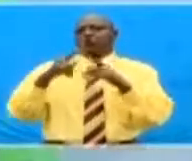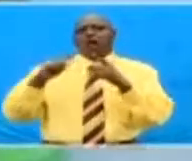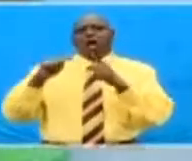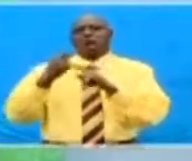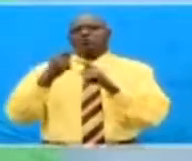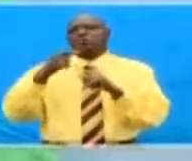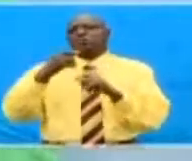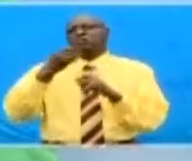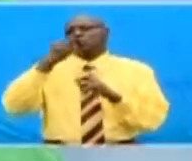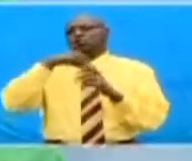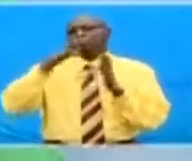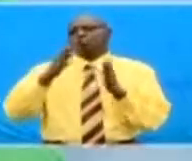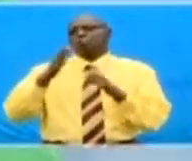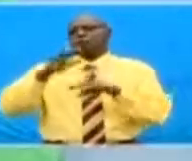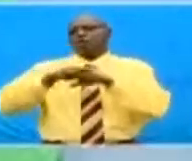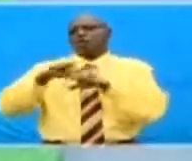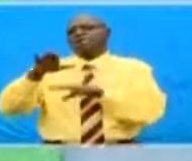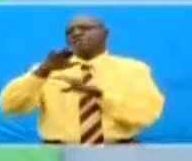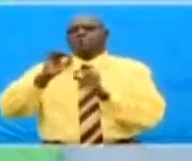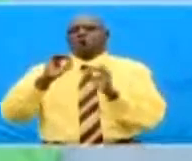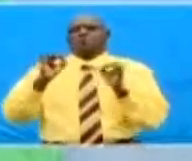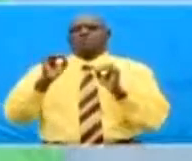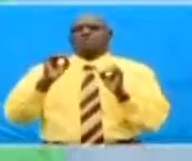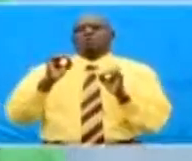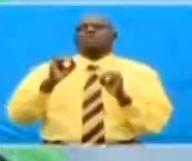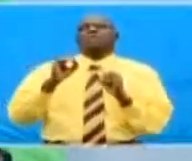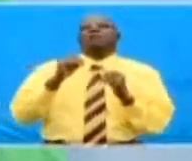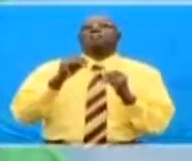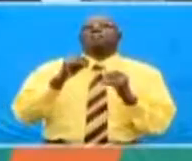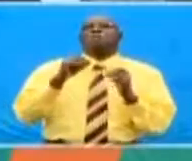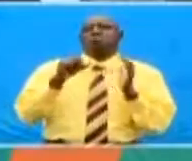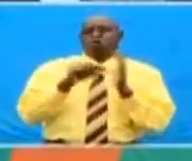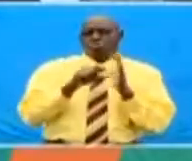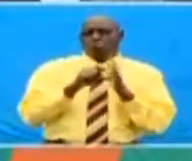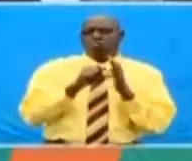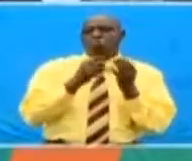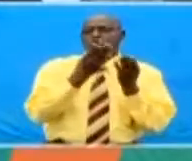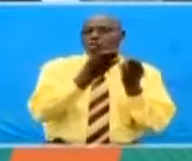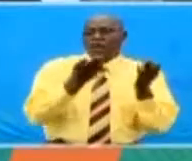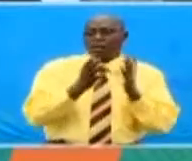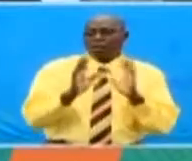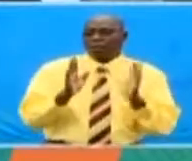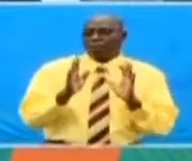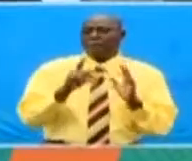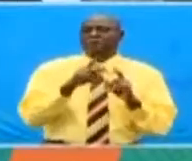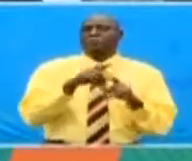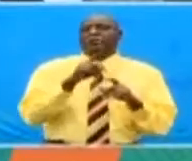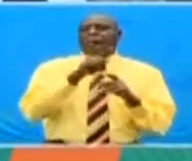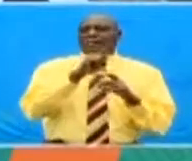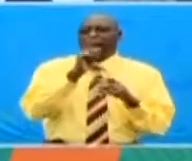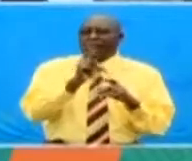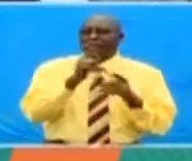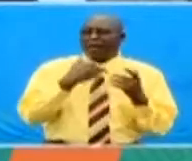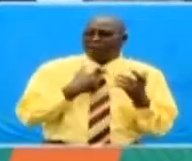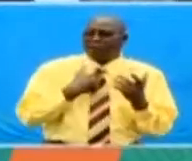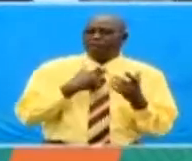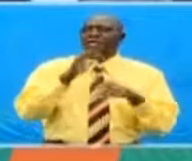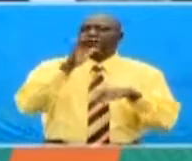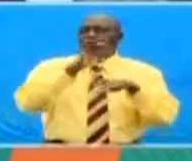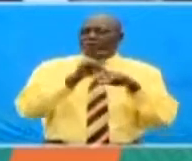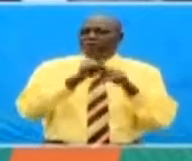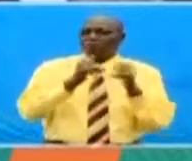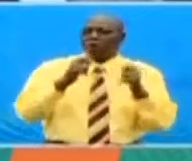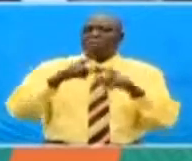So I think that's where the problem is. The problem is not in the product. The product is okay, it is safe, it's been tested, it's effective, but it's how you